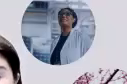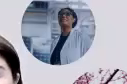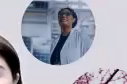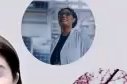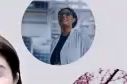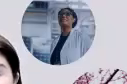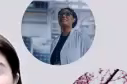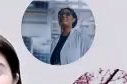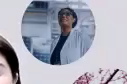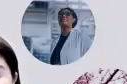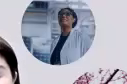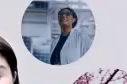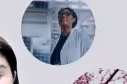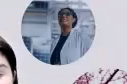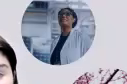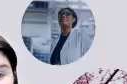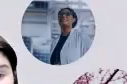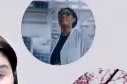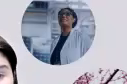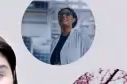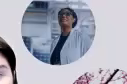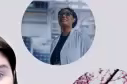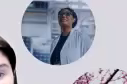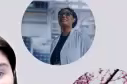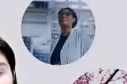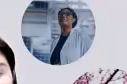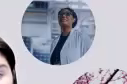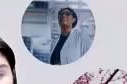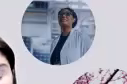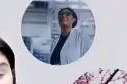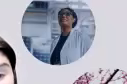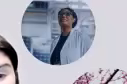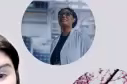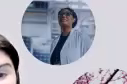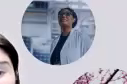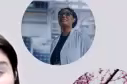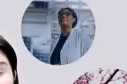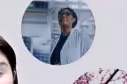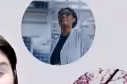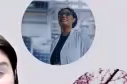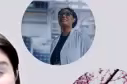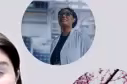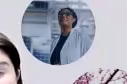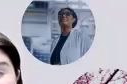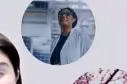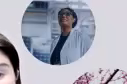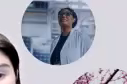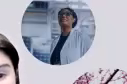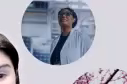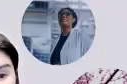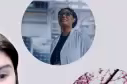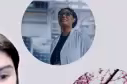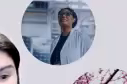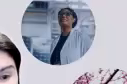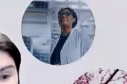do not represent the views of the AAAS Board of Directors, the Council of AAAS, AAAS's membership, or the